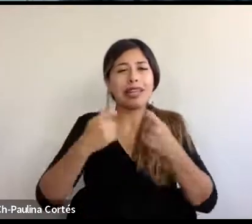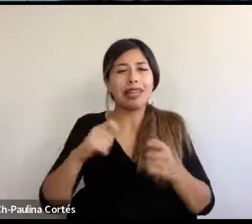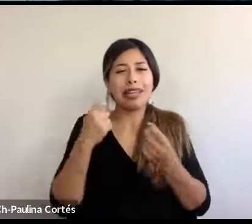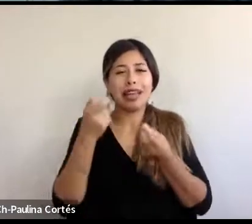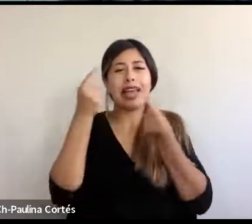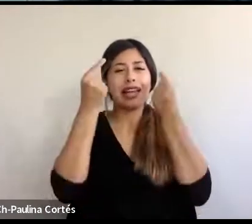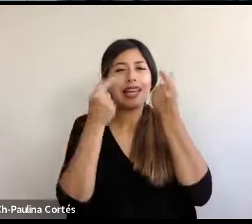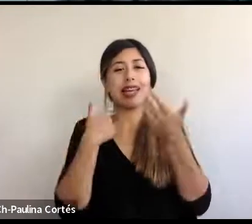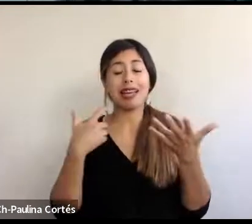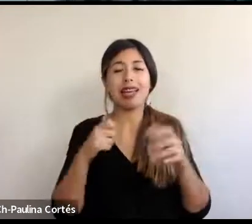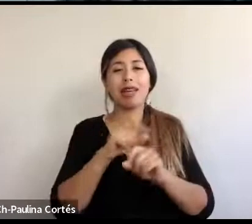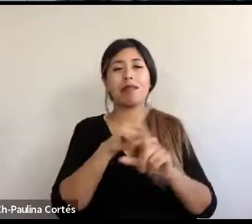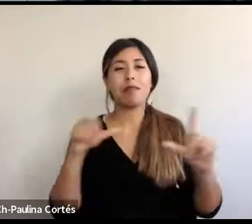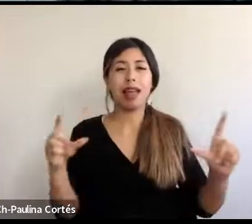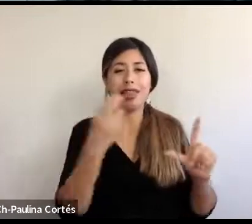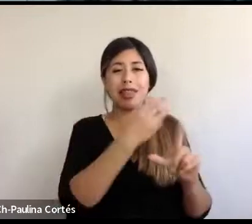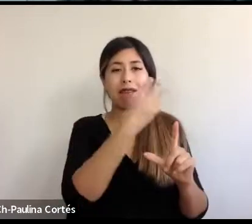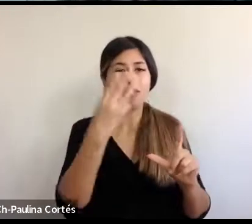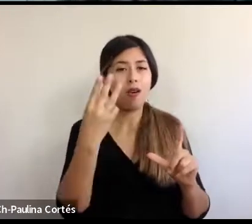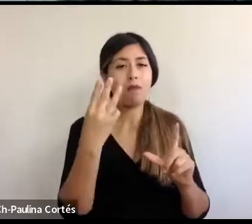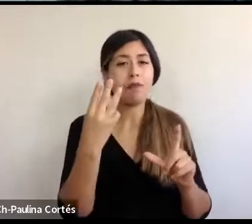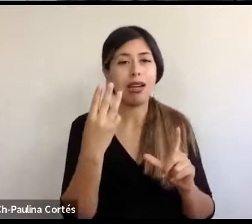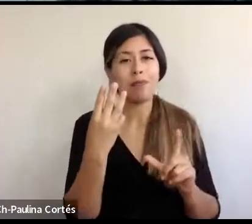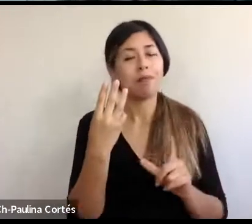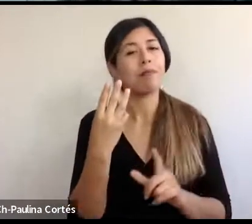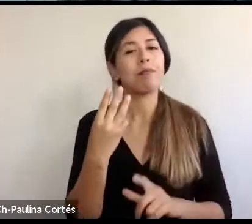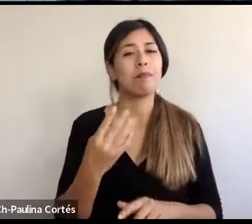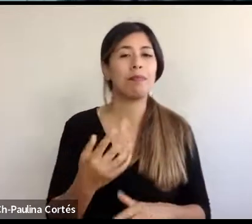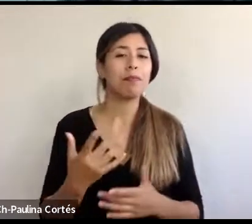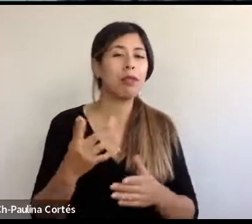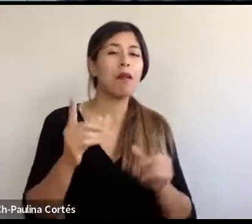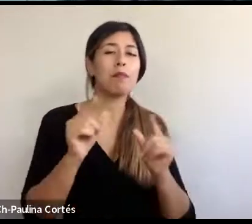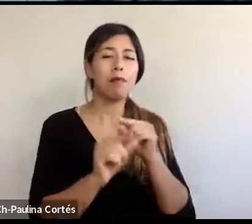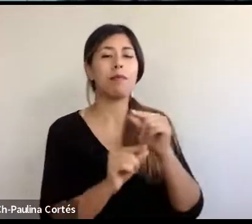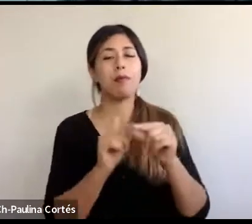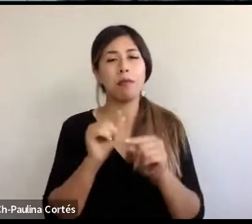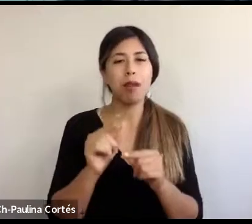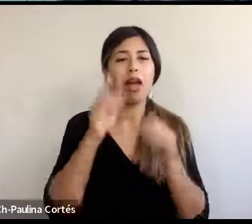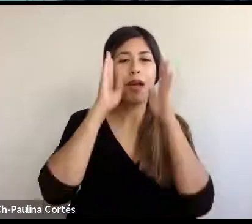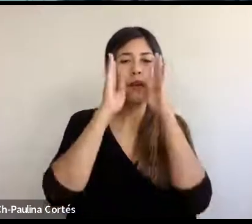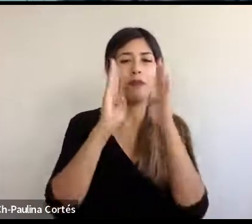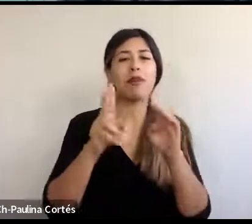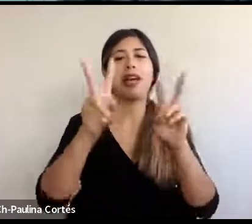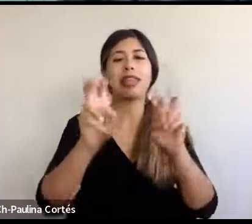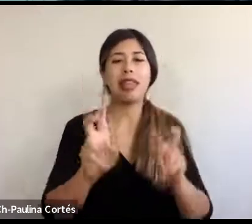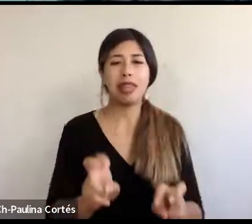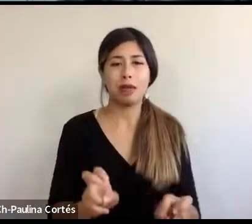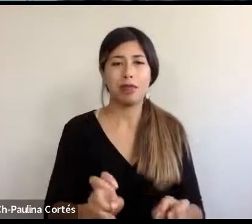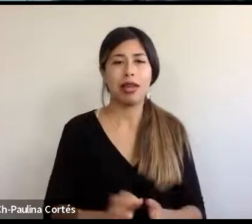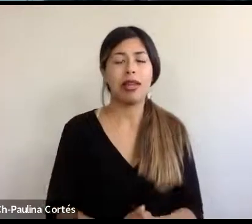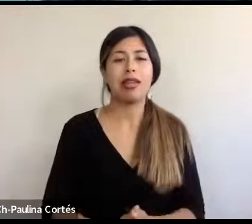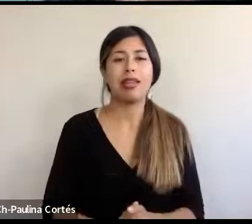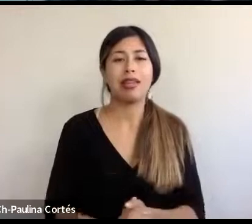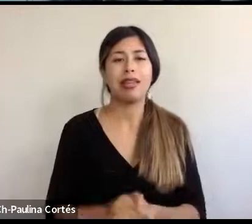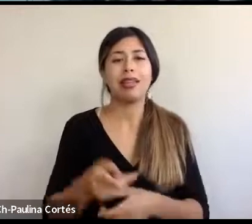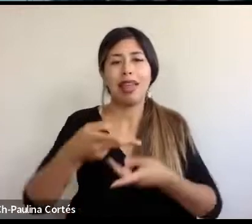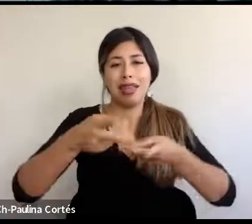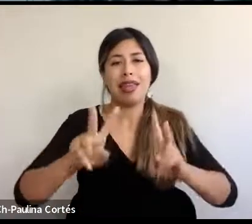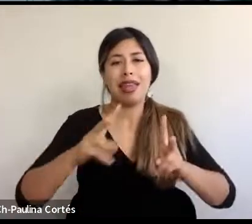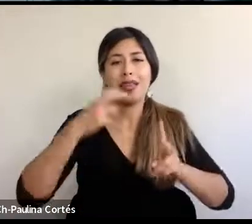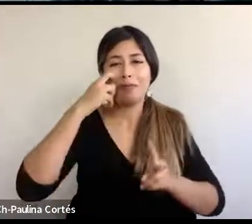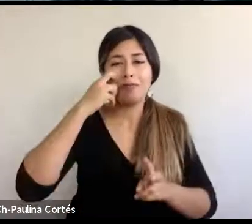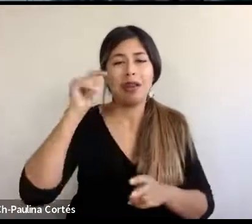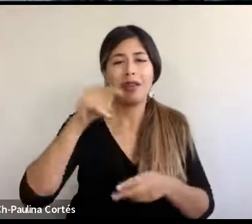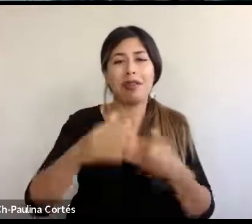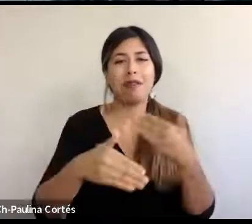certain topic, and which we think could be very attractive to our core audience, let's say. Mm-hmm. And when I'm